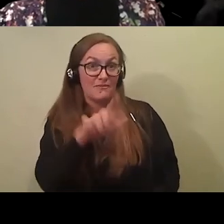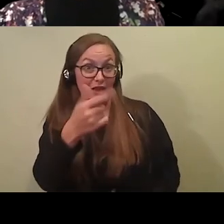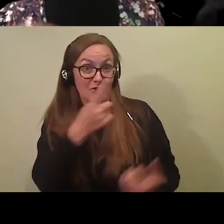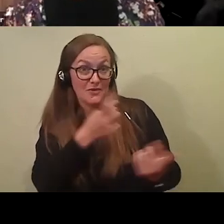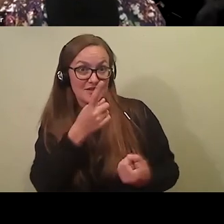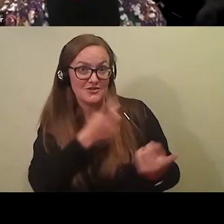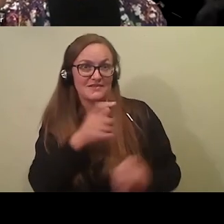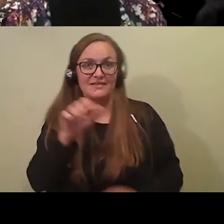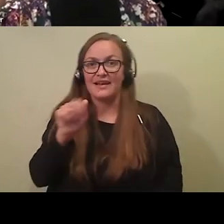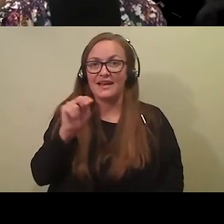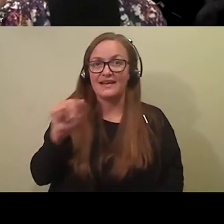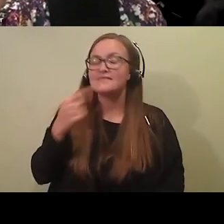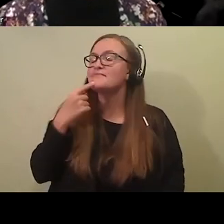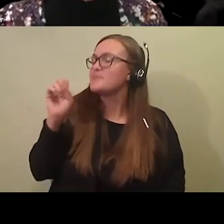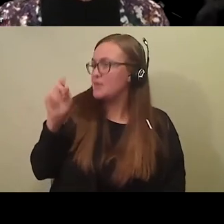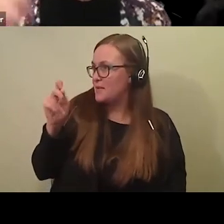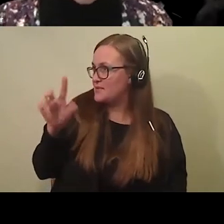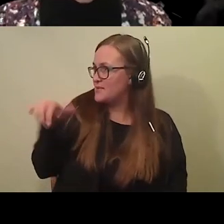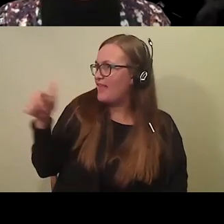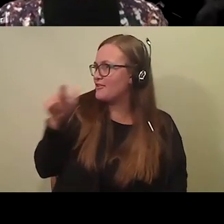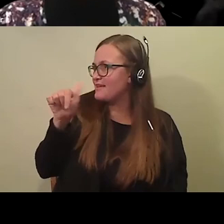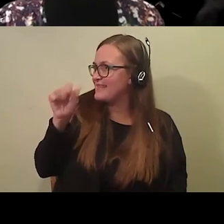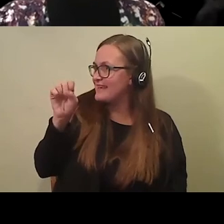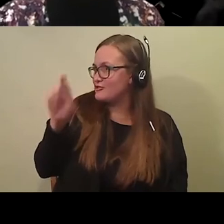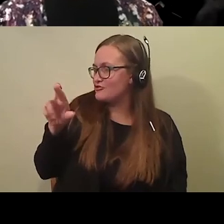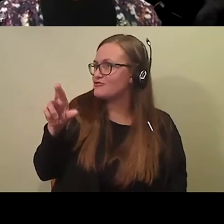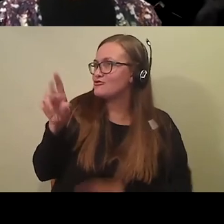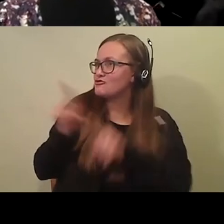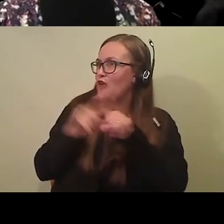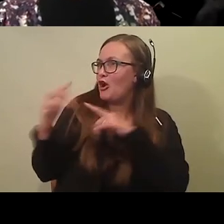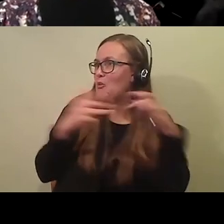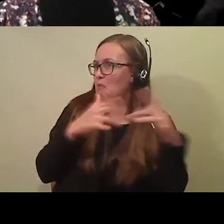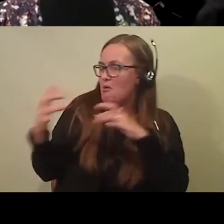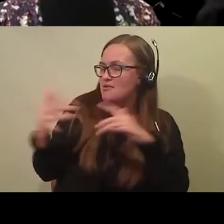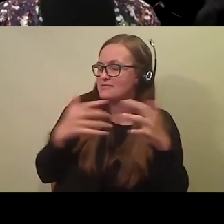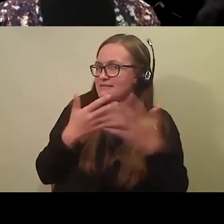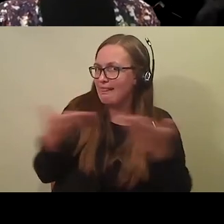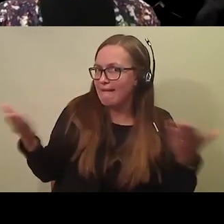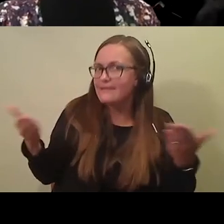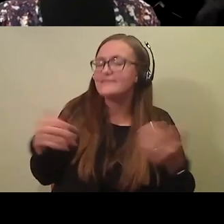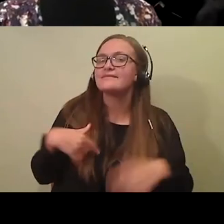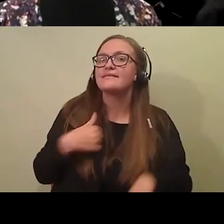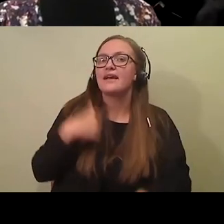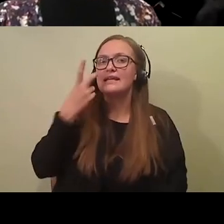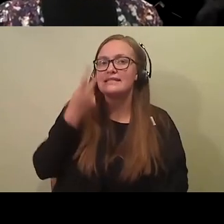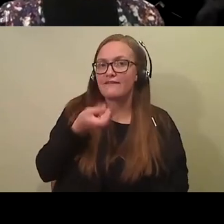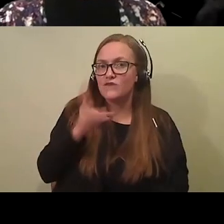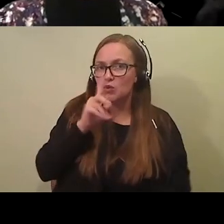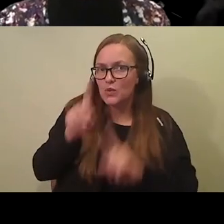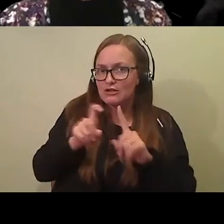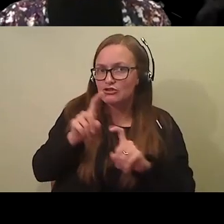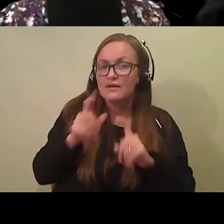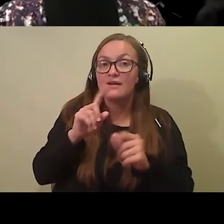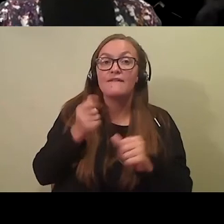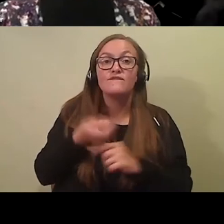you have? Yeah, I was gonna say, let's talk about some of those other laser Star Wars applications. I do see a few questions here. First off, a few folks have